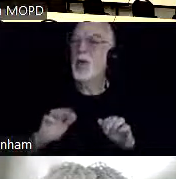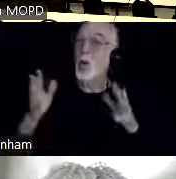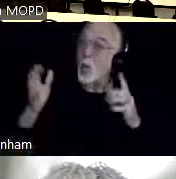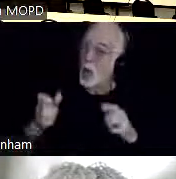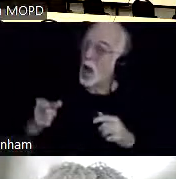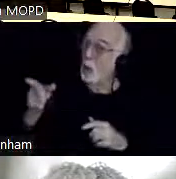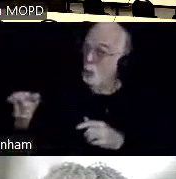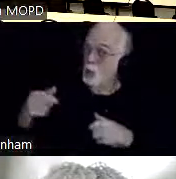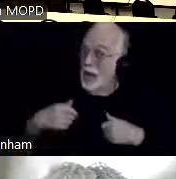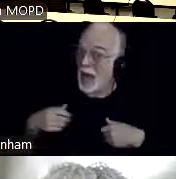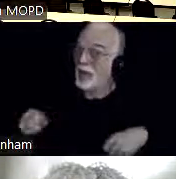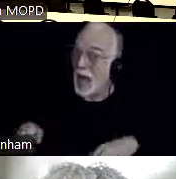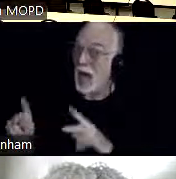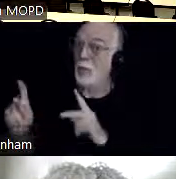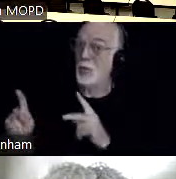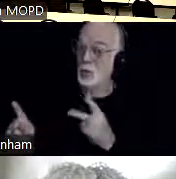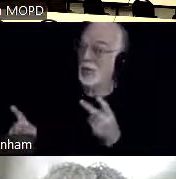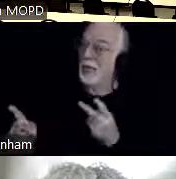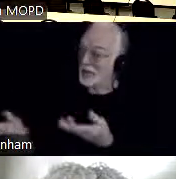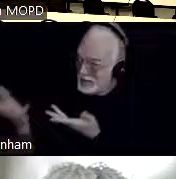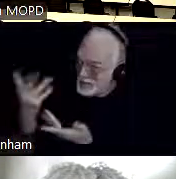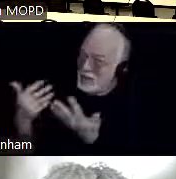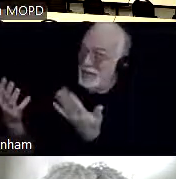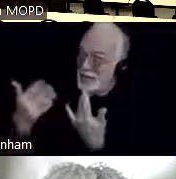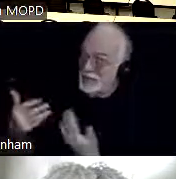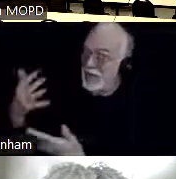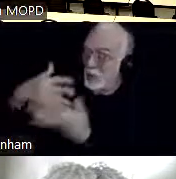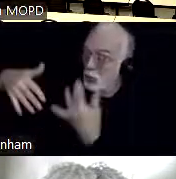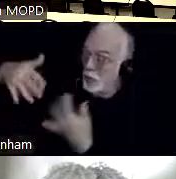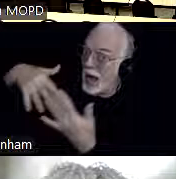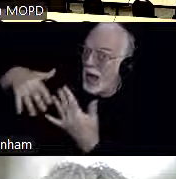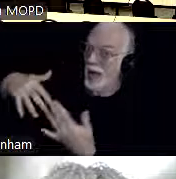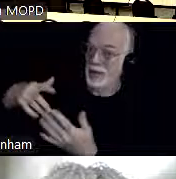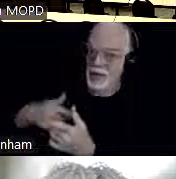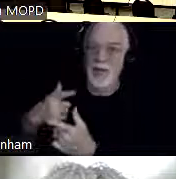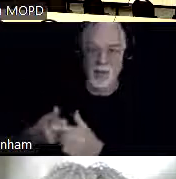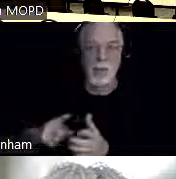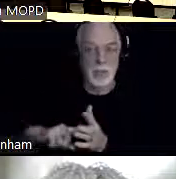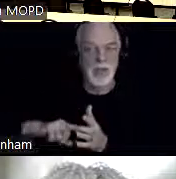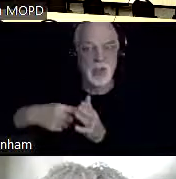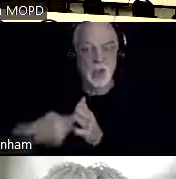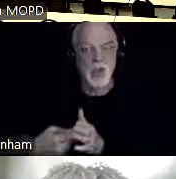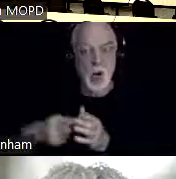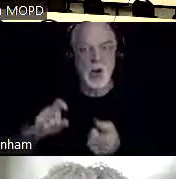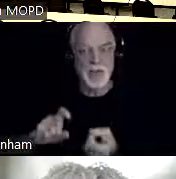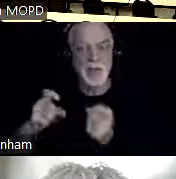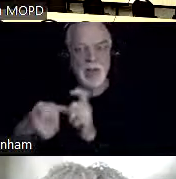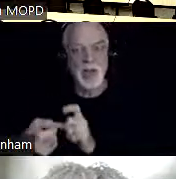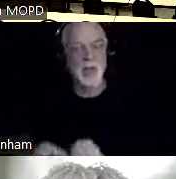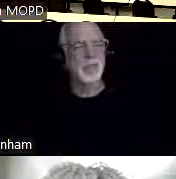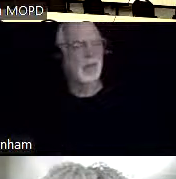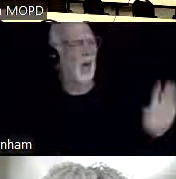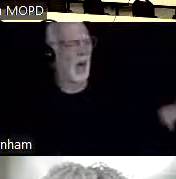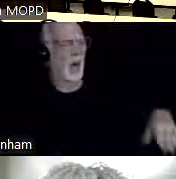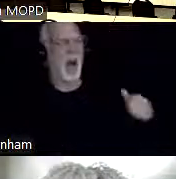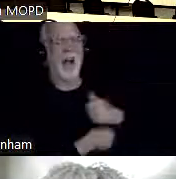opportunity to interact with us, so we can begin to make a change. I love that, so I'm